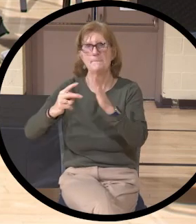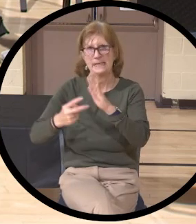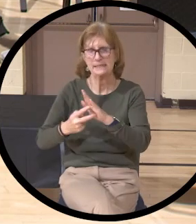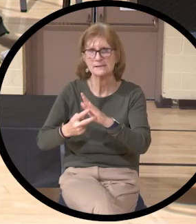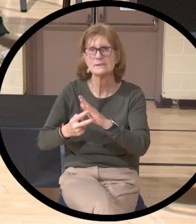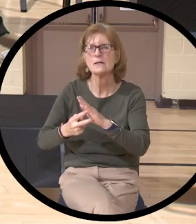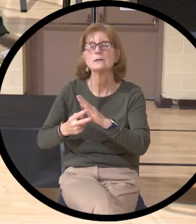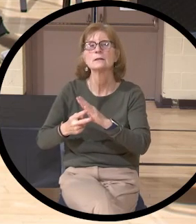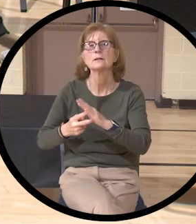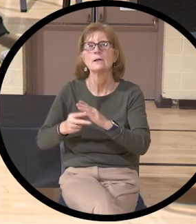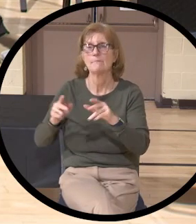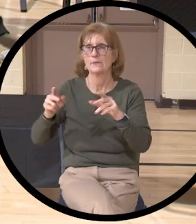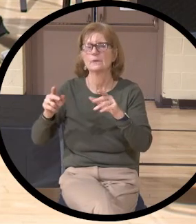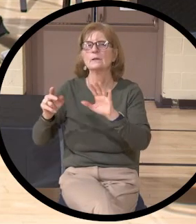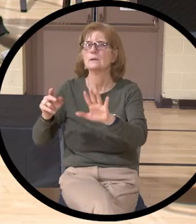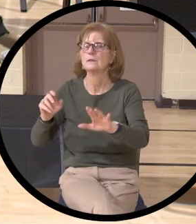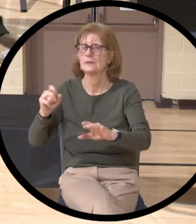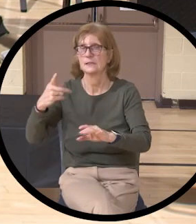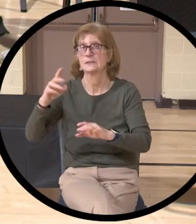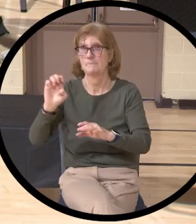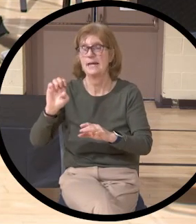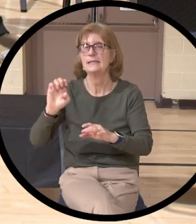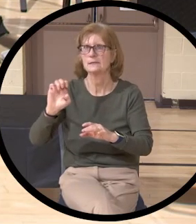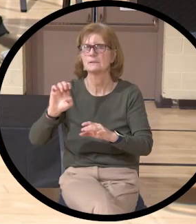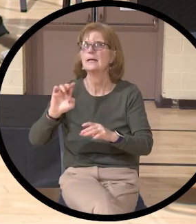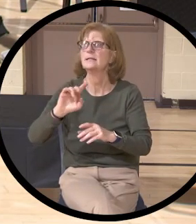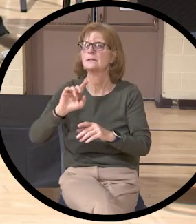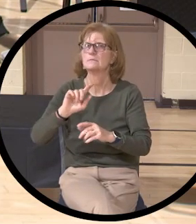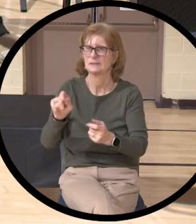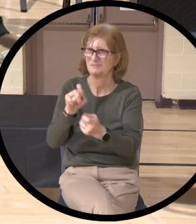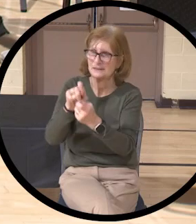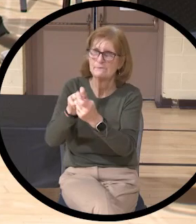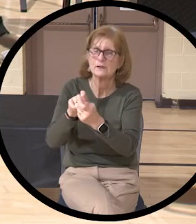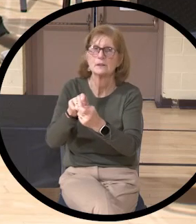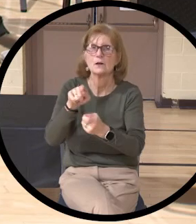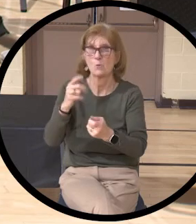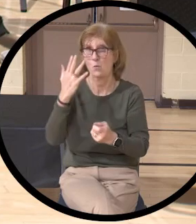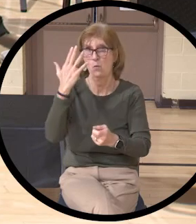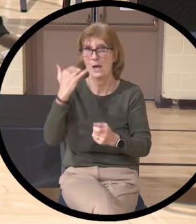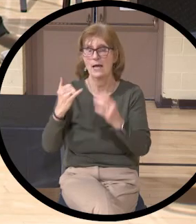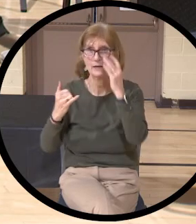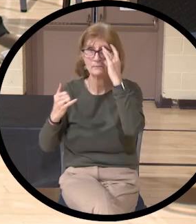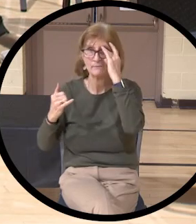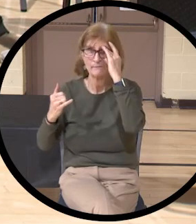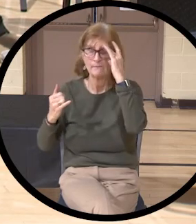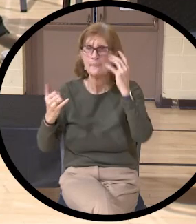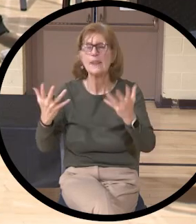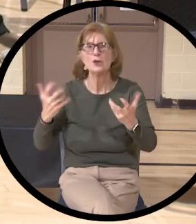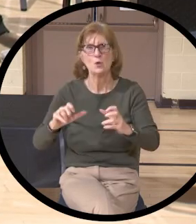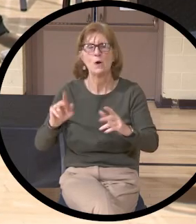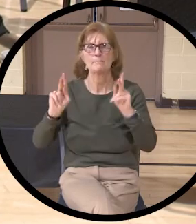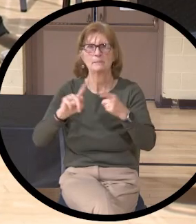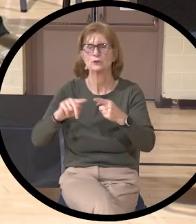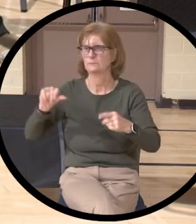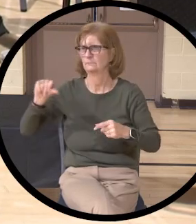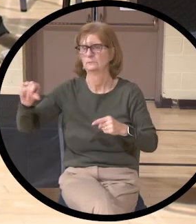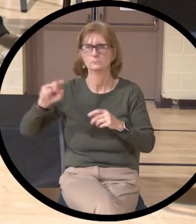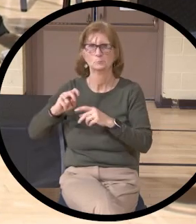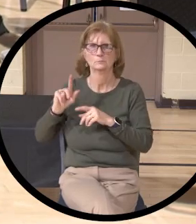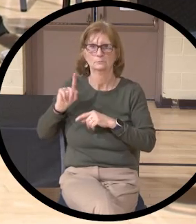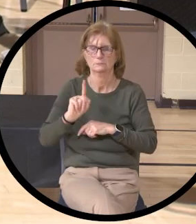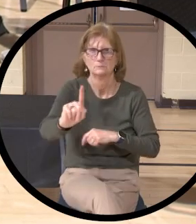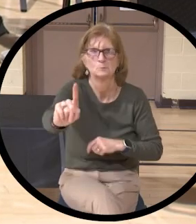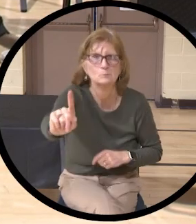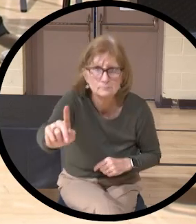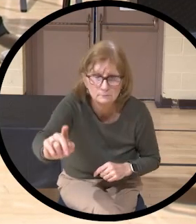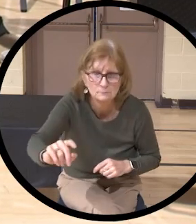right. The spacing is pretty strictly defined, and that's because you want to avoid people slowing down